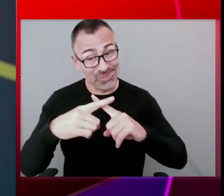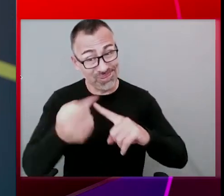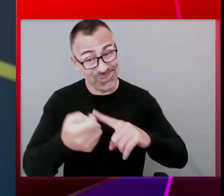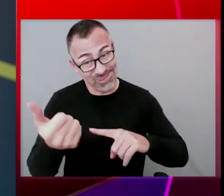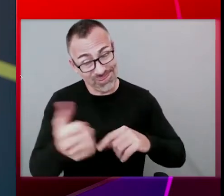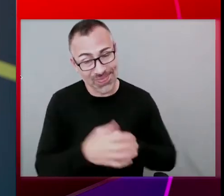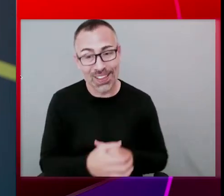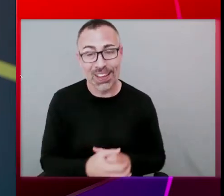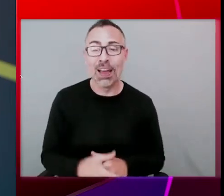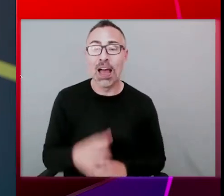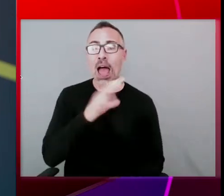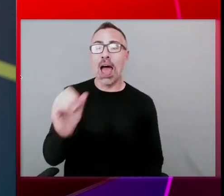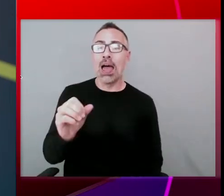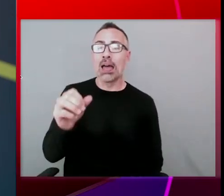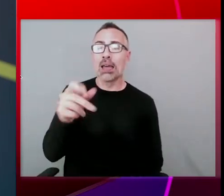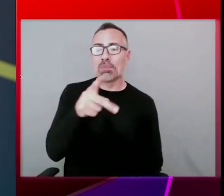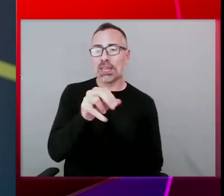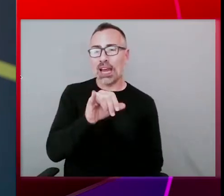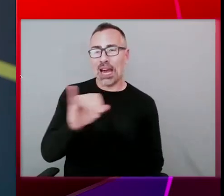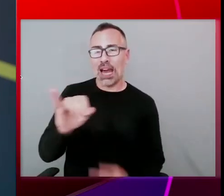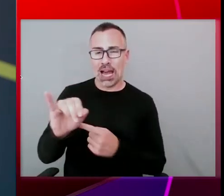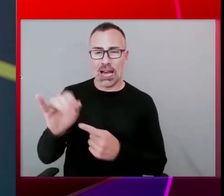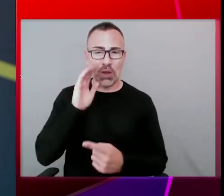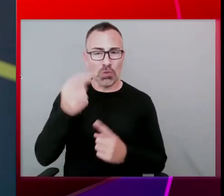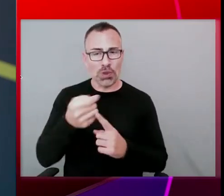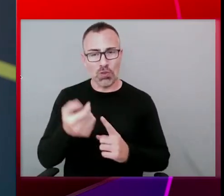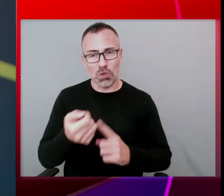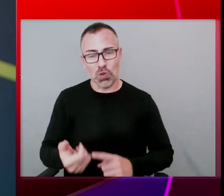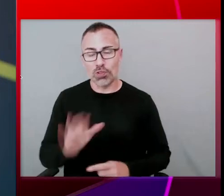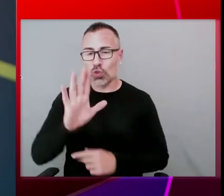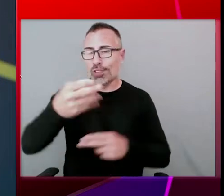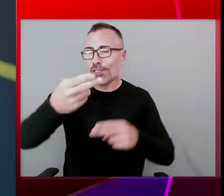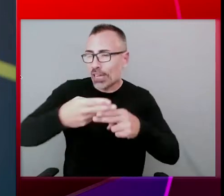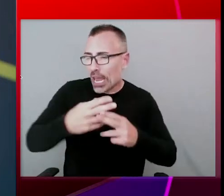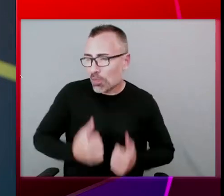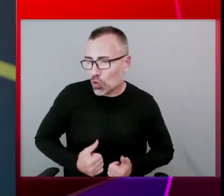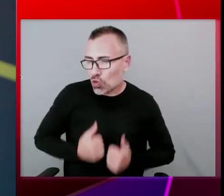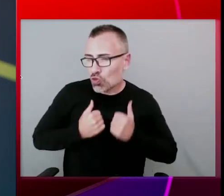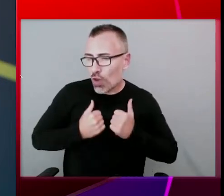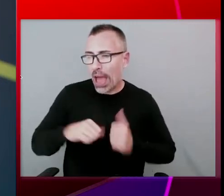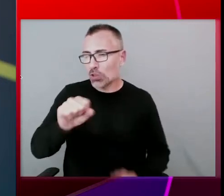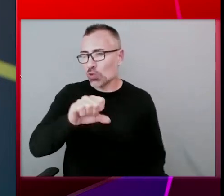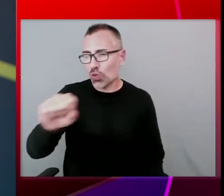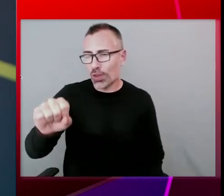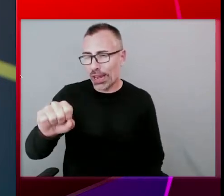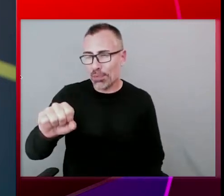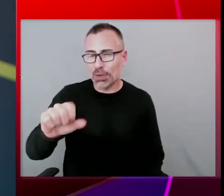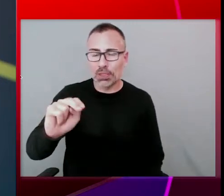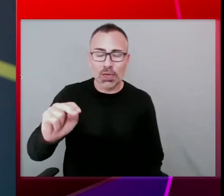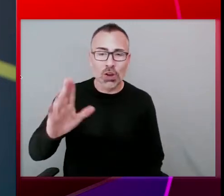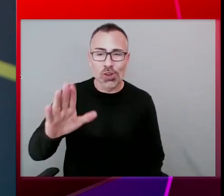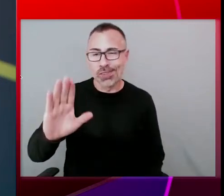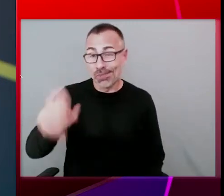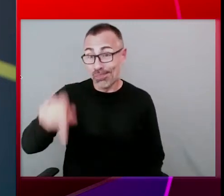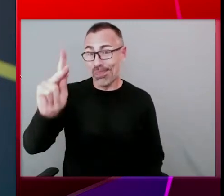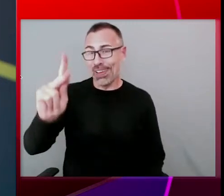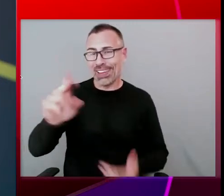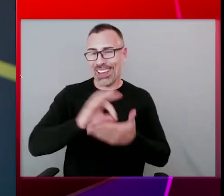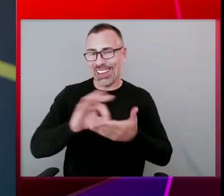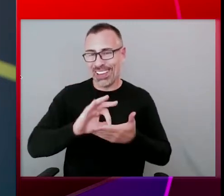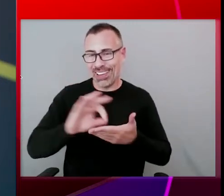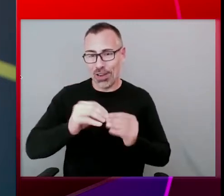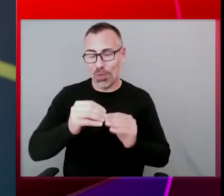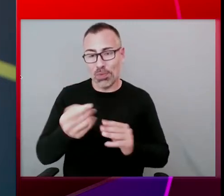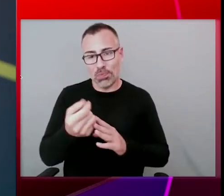like PII, so you can say your name or your address or your social security number, your bank account number, and it'll